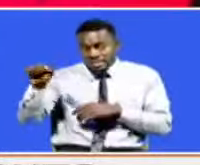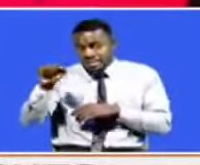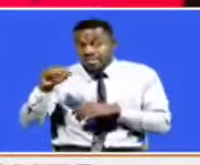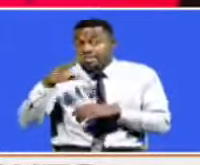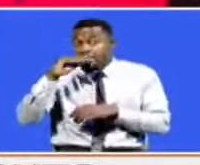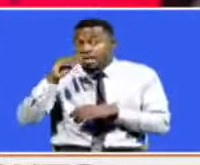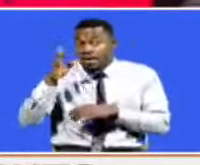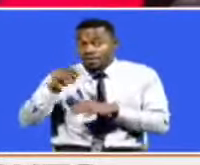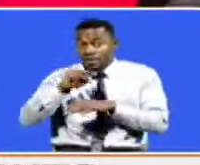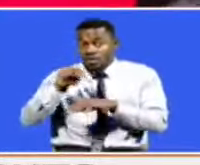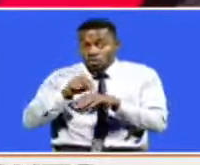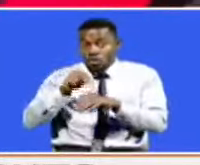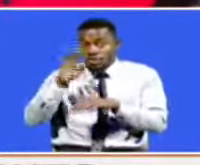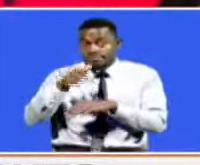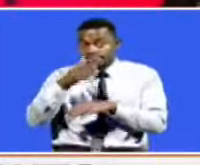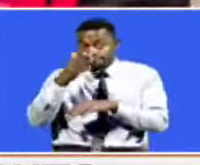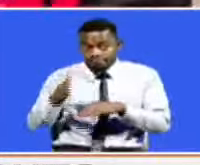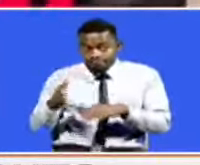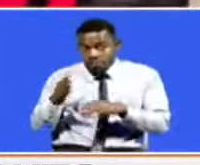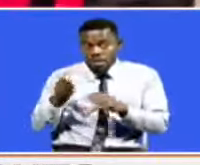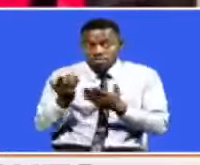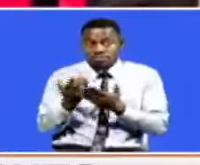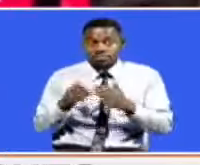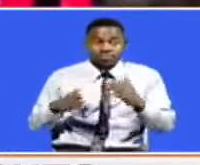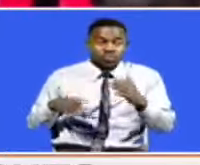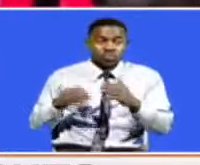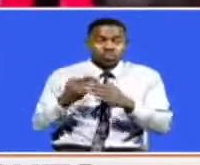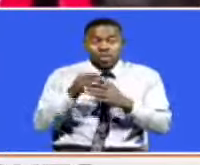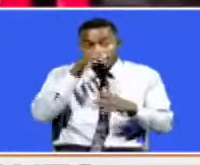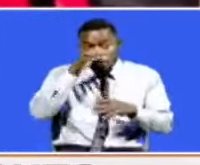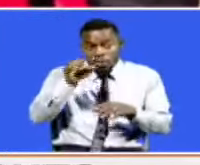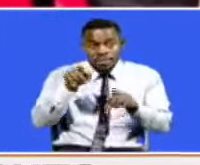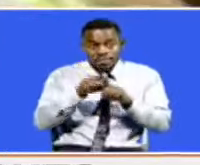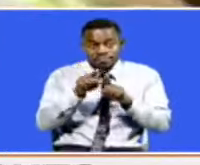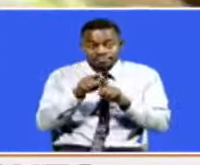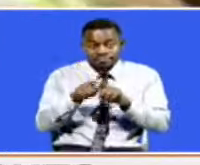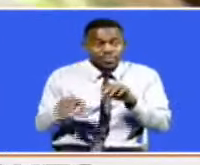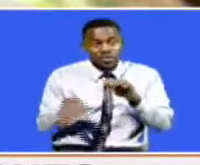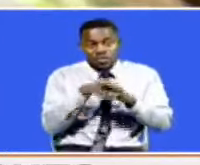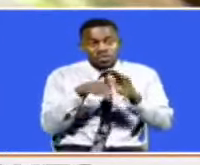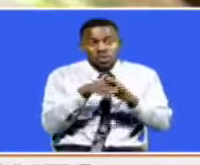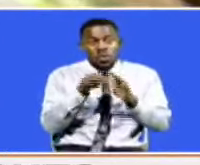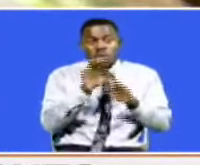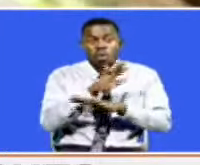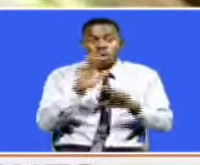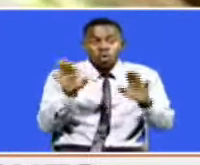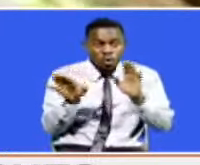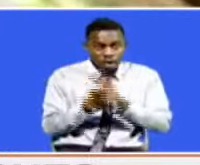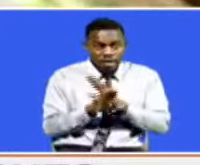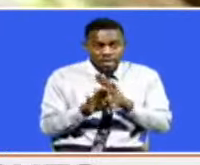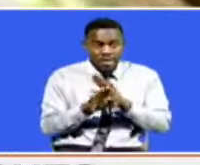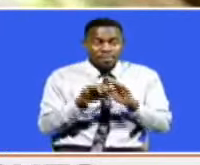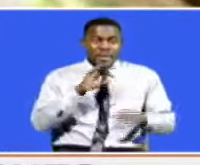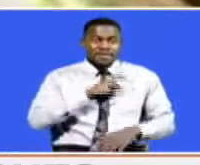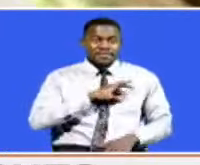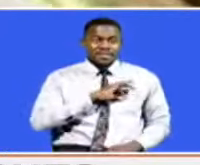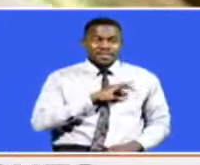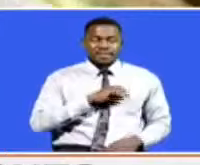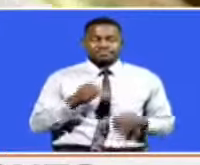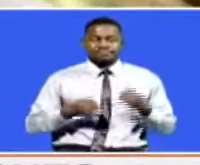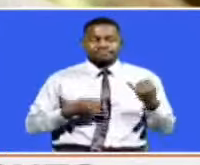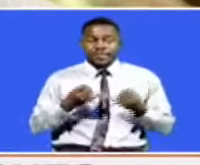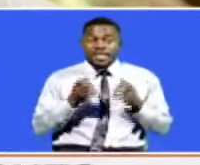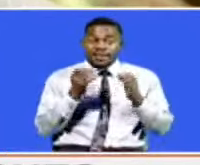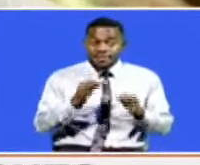Sabina Chege in her new role ruled by the speaker on the 26th of October this year. If Weta has